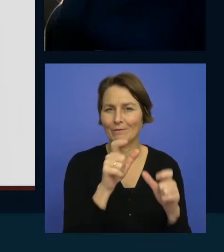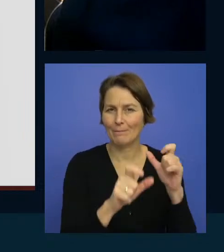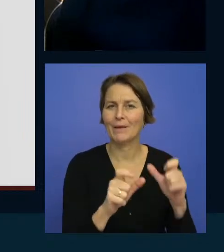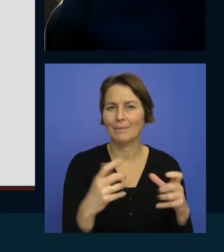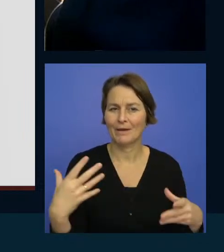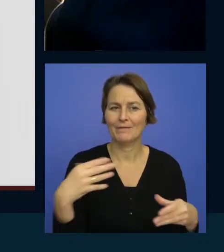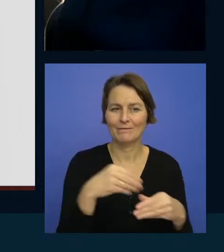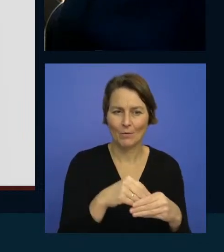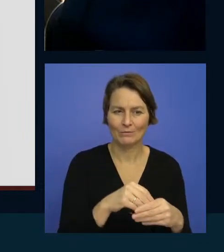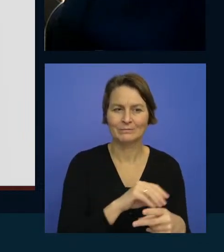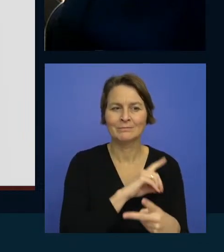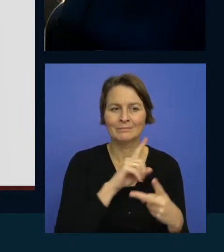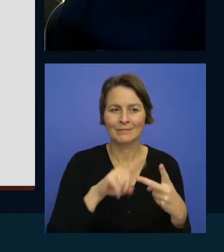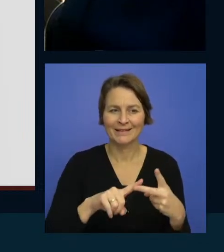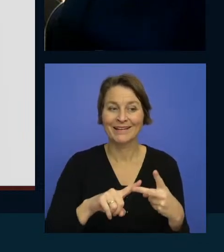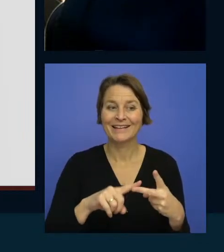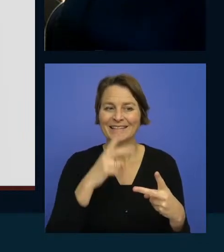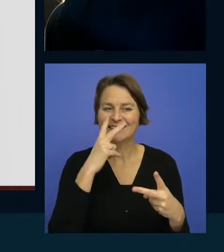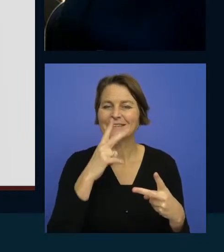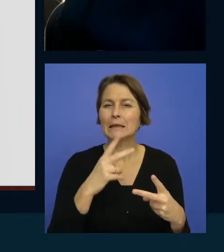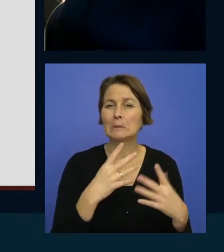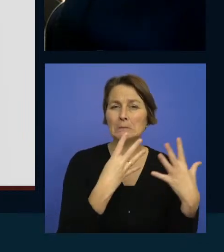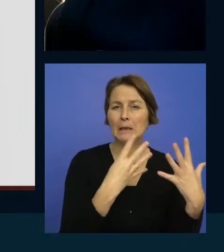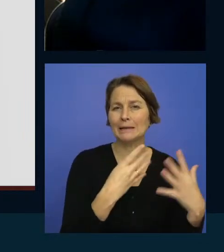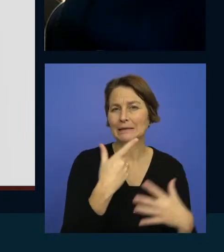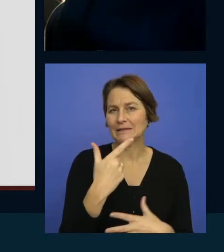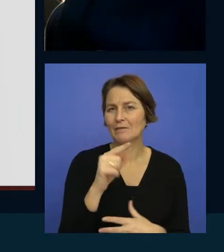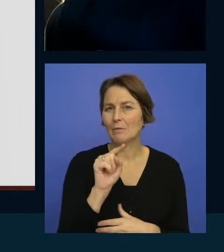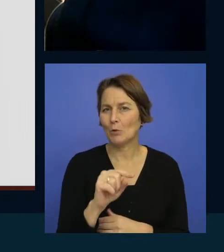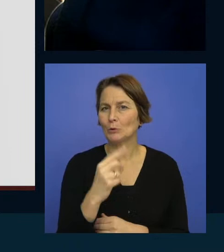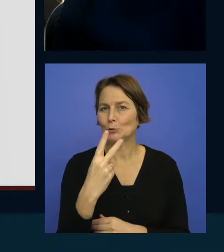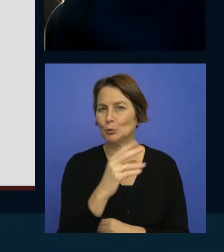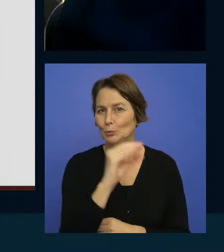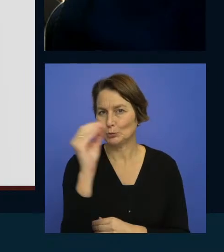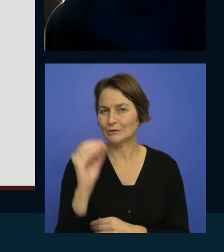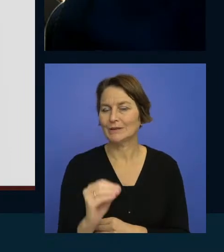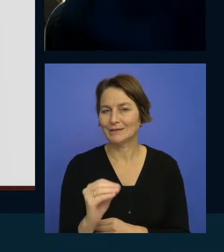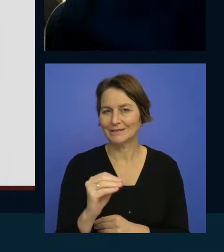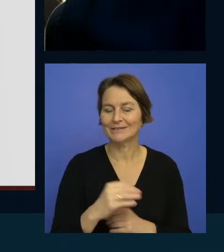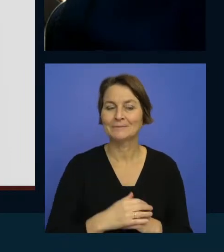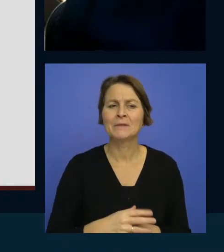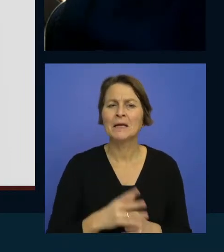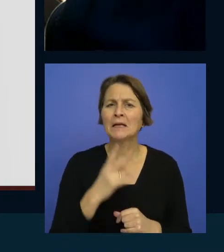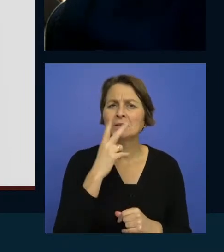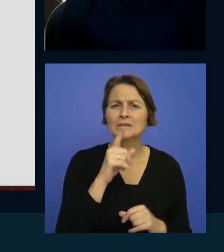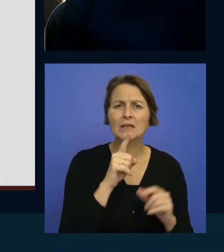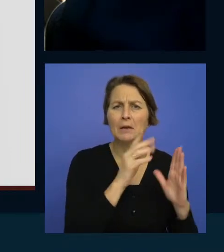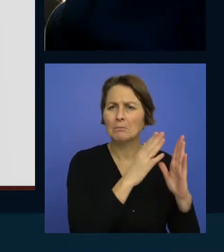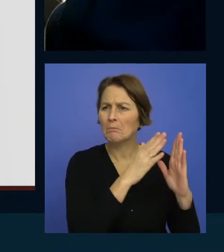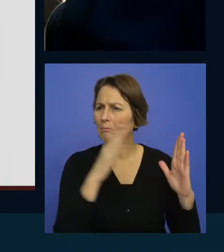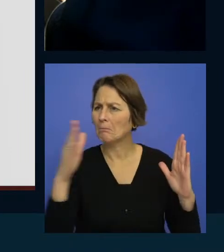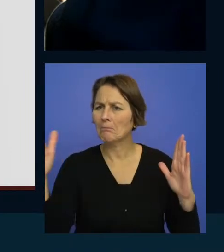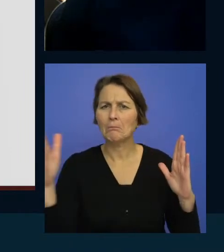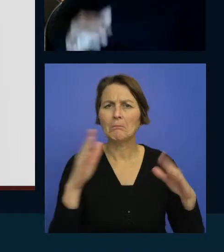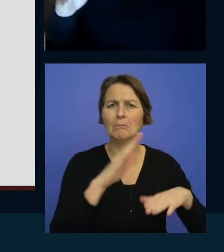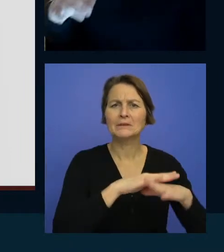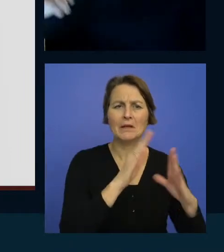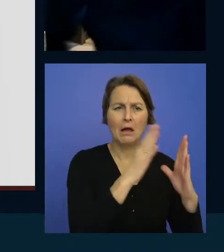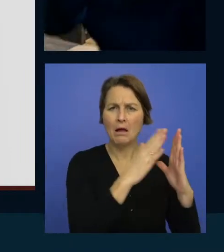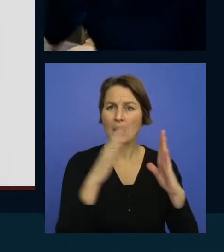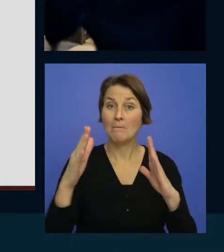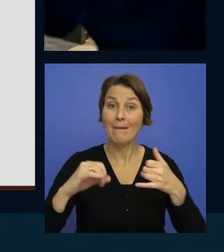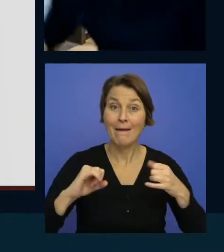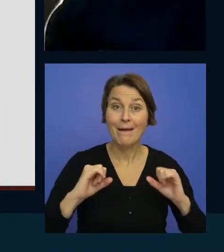97.2%. And then of course I can have a look at enabled and active users over time. So this can kind of give me